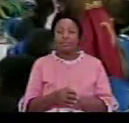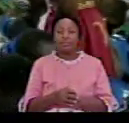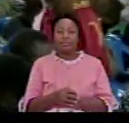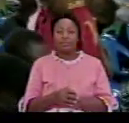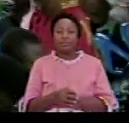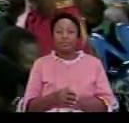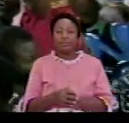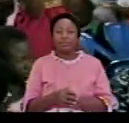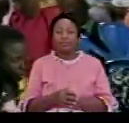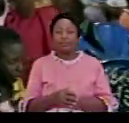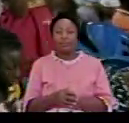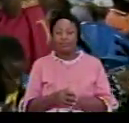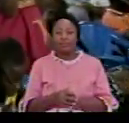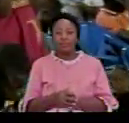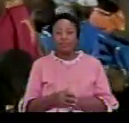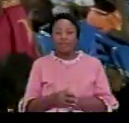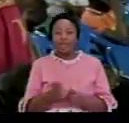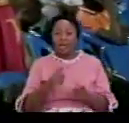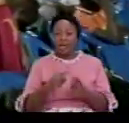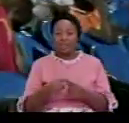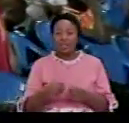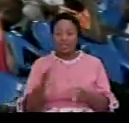Cast away your iniquity.